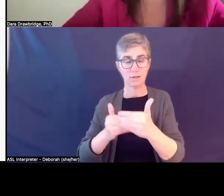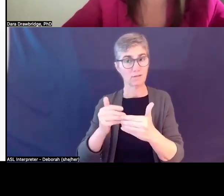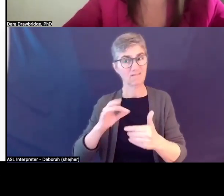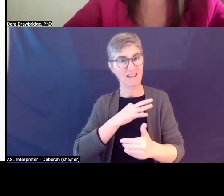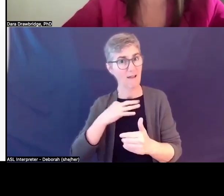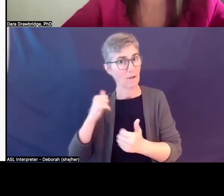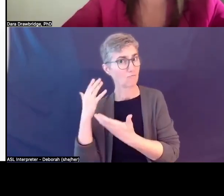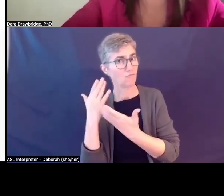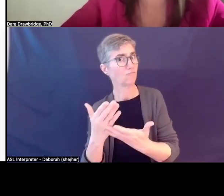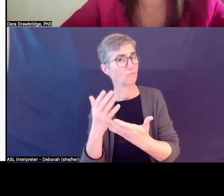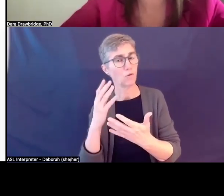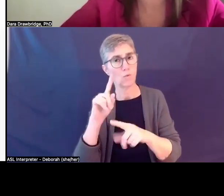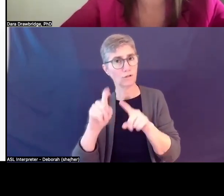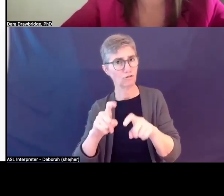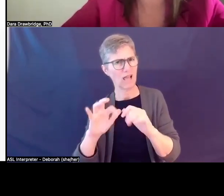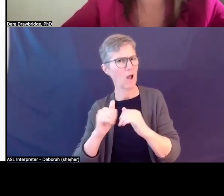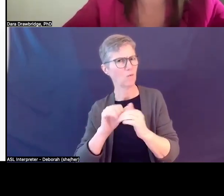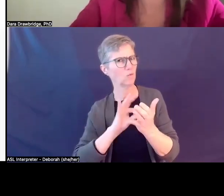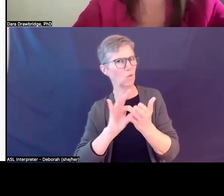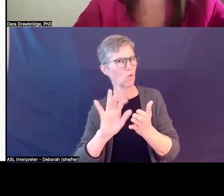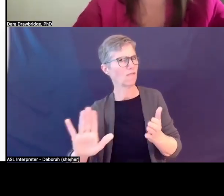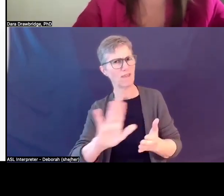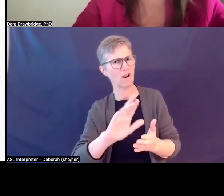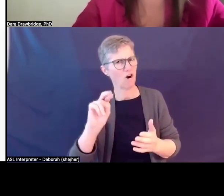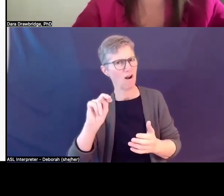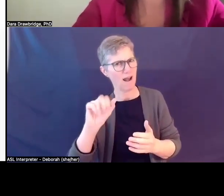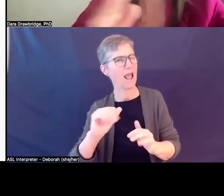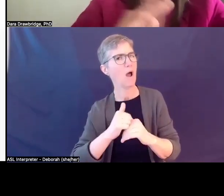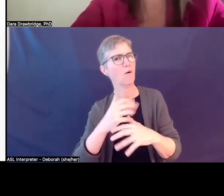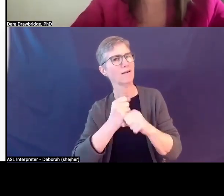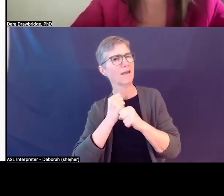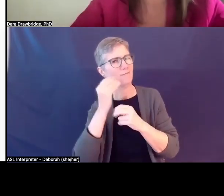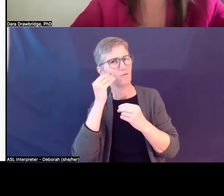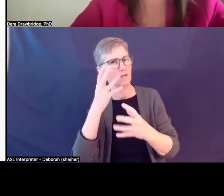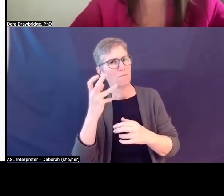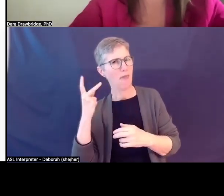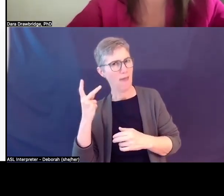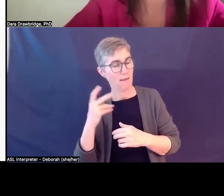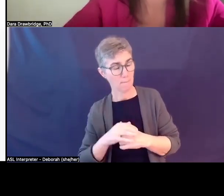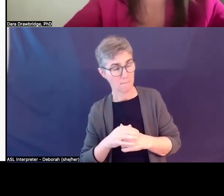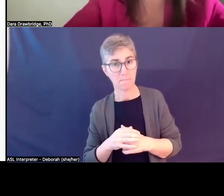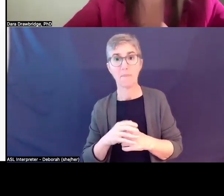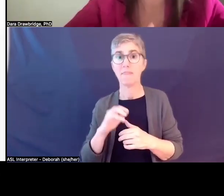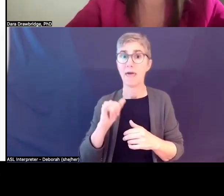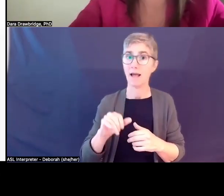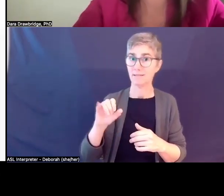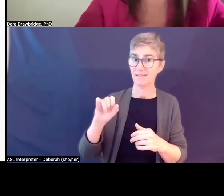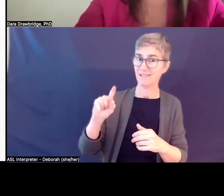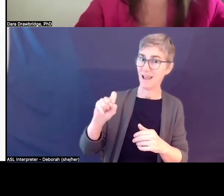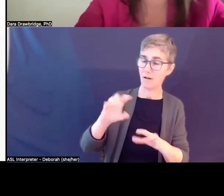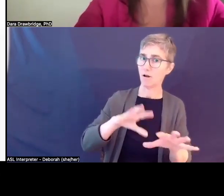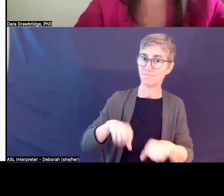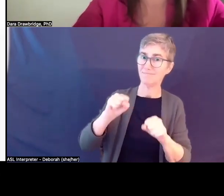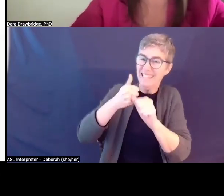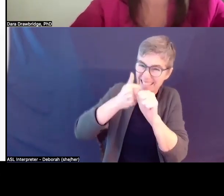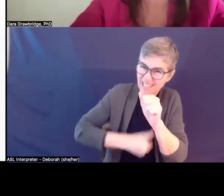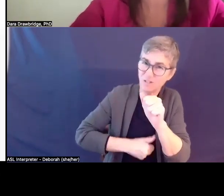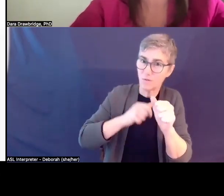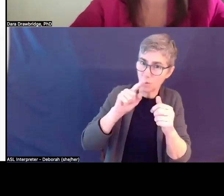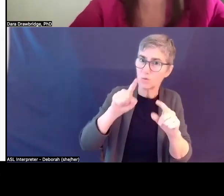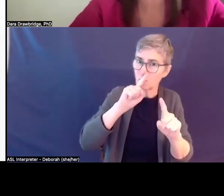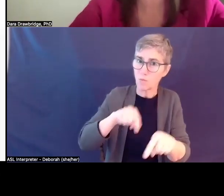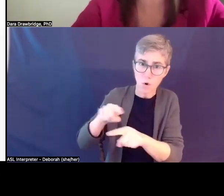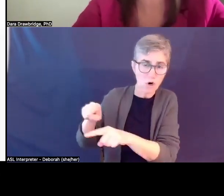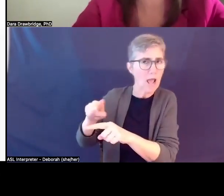questions about how to score their risk need assessment and receive information back. The site adopted all 3 of these supports. At the end of phase 2, they